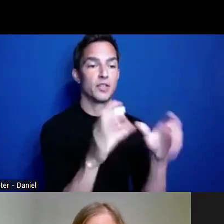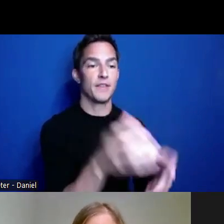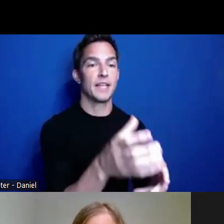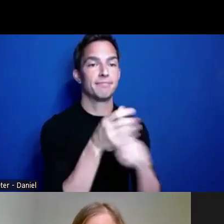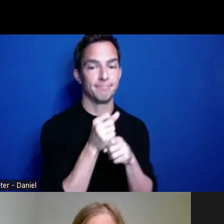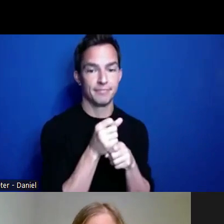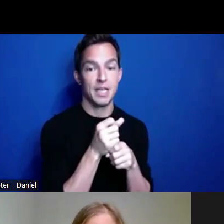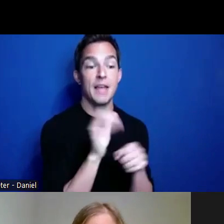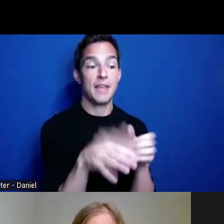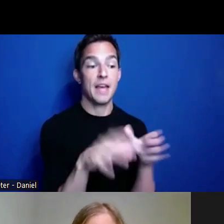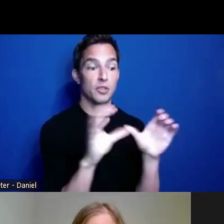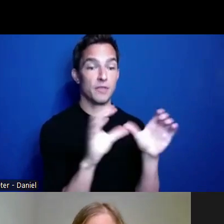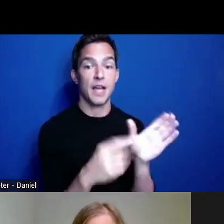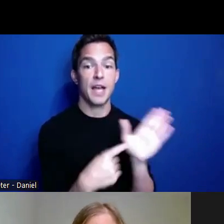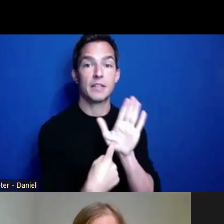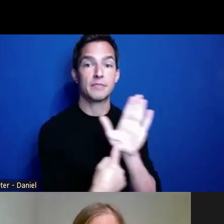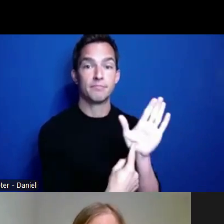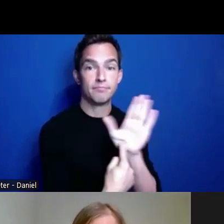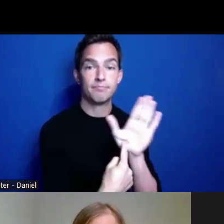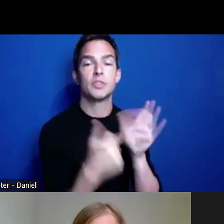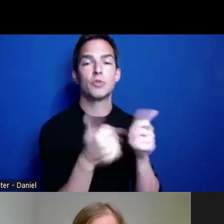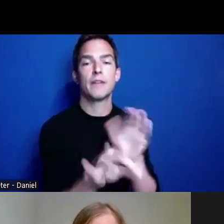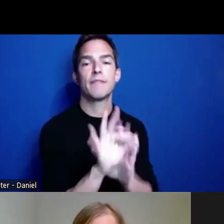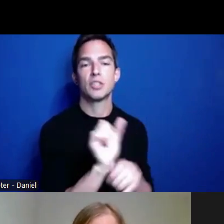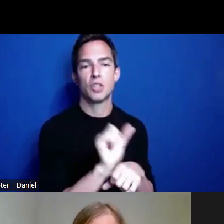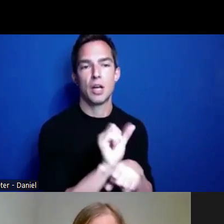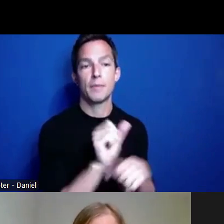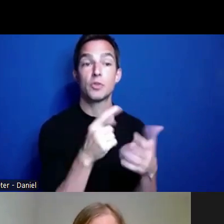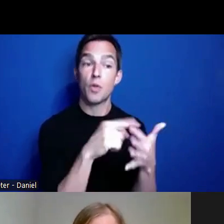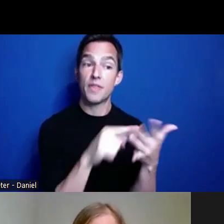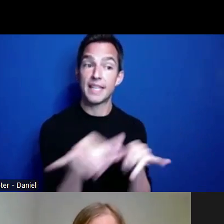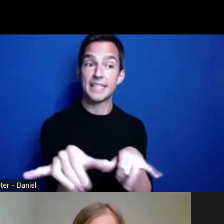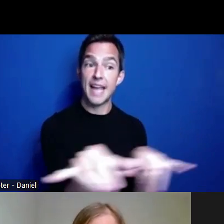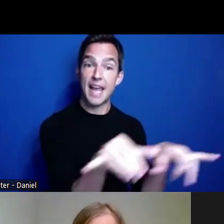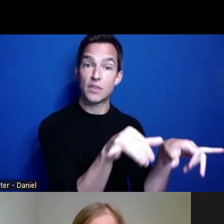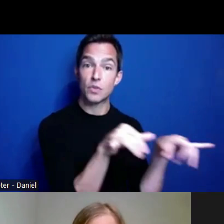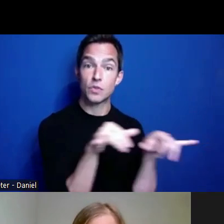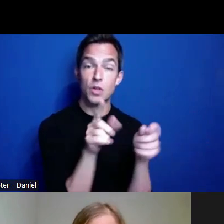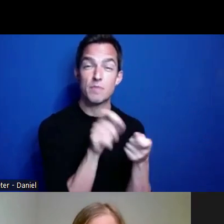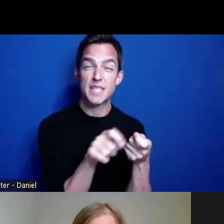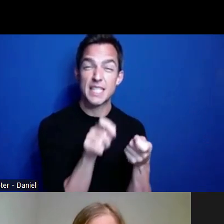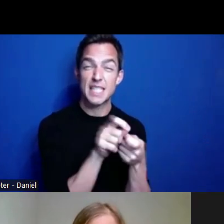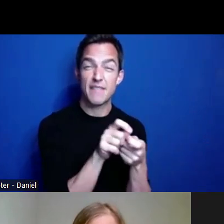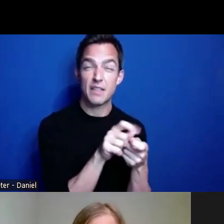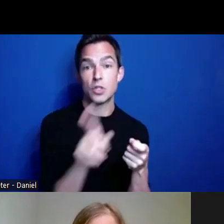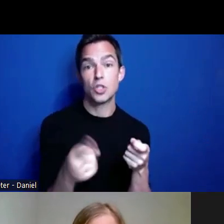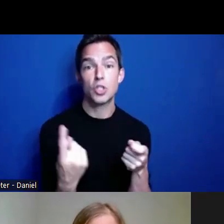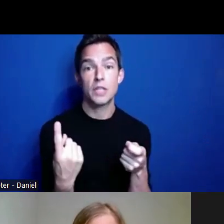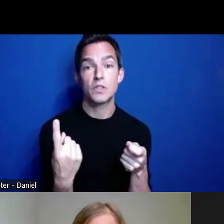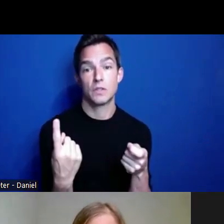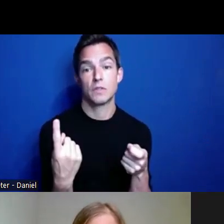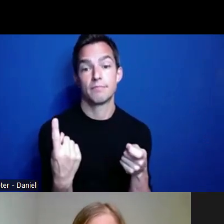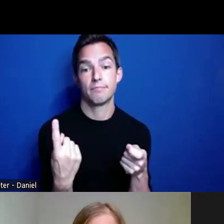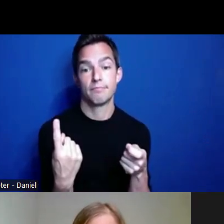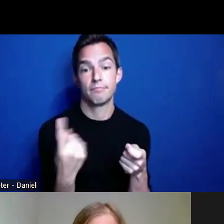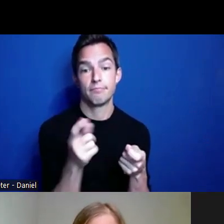take that certificate and I go try to find a job. So these standards are specifically just specific